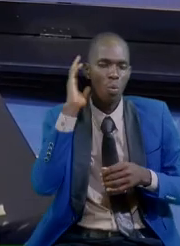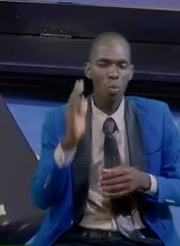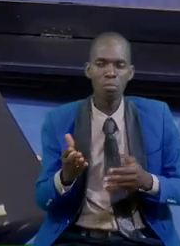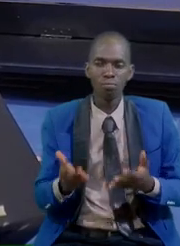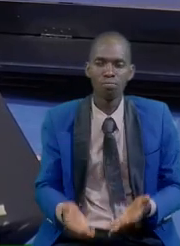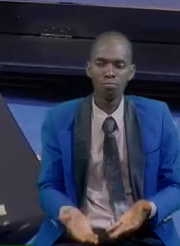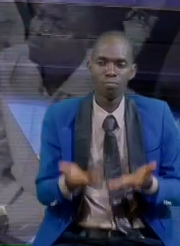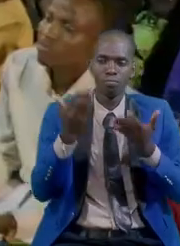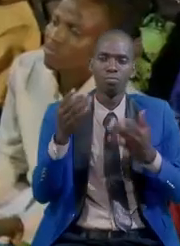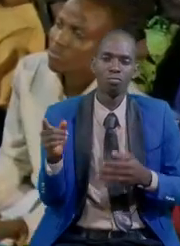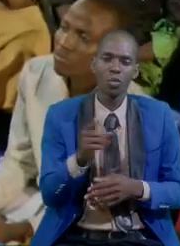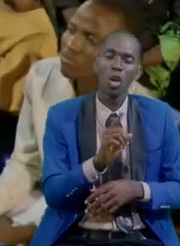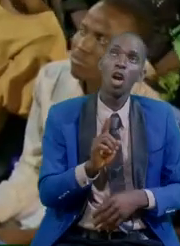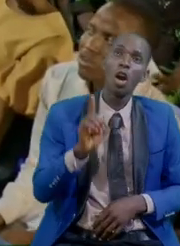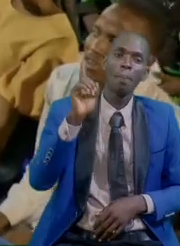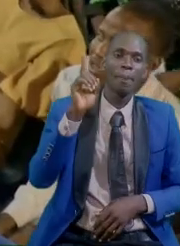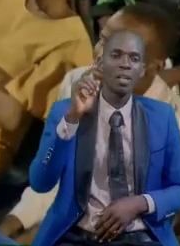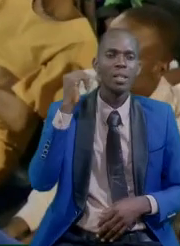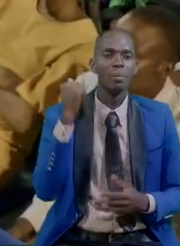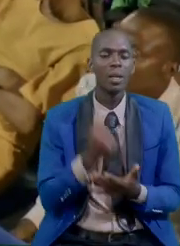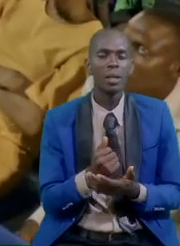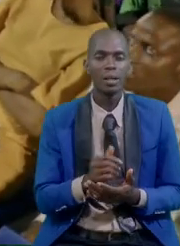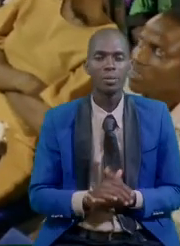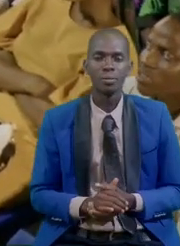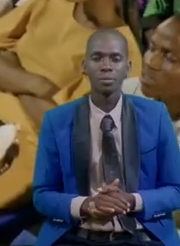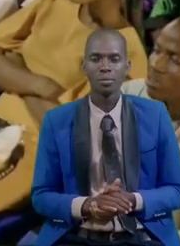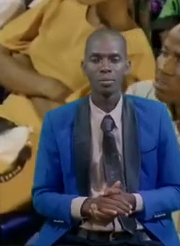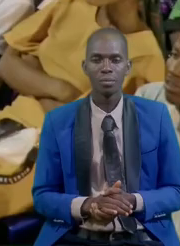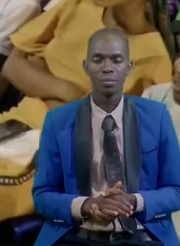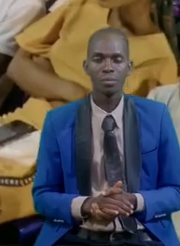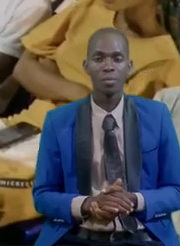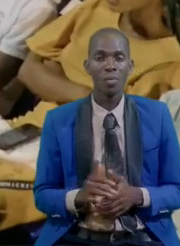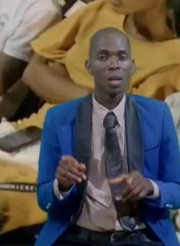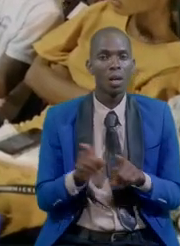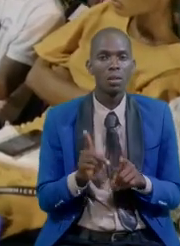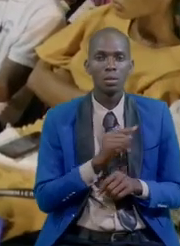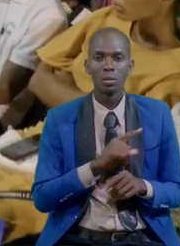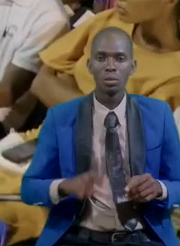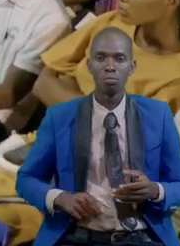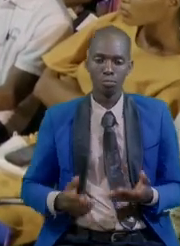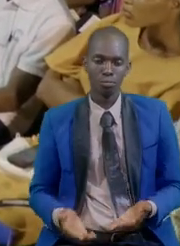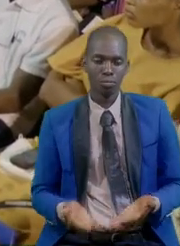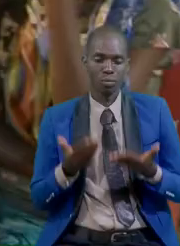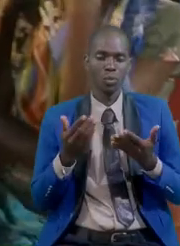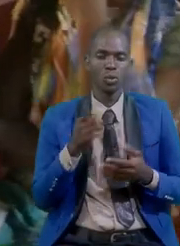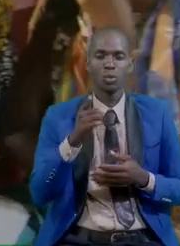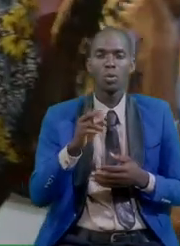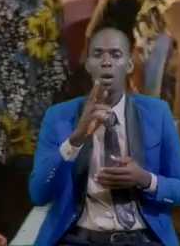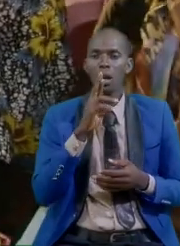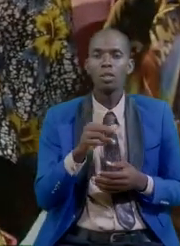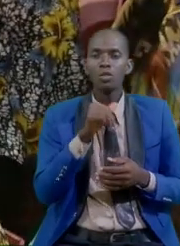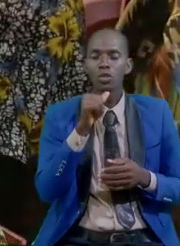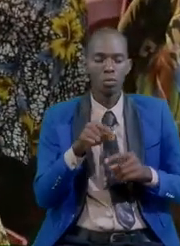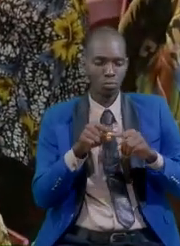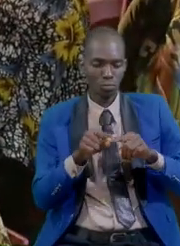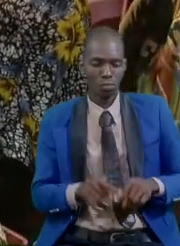up. Amen. As the Lord raises you up, you're not holding on to the